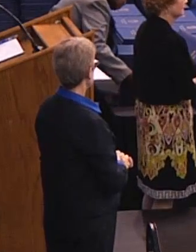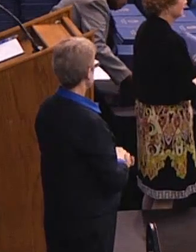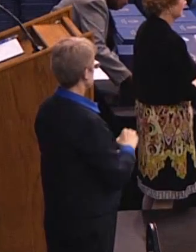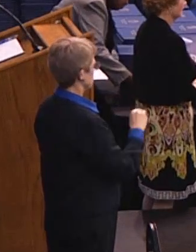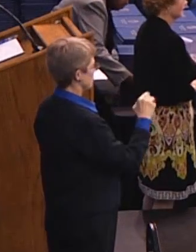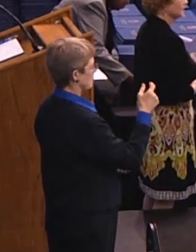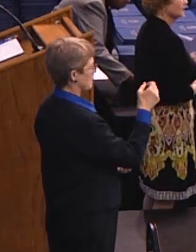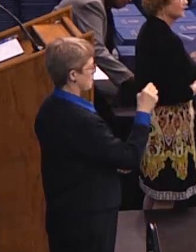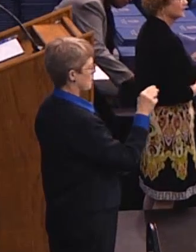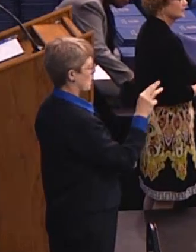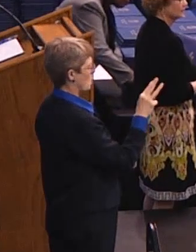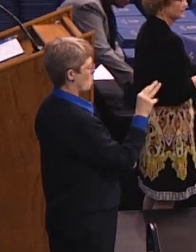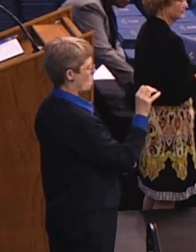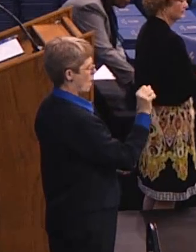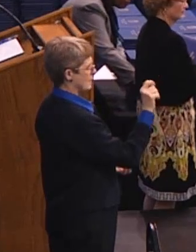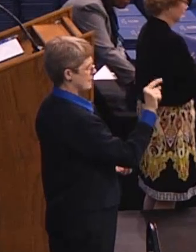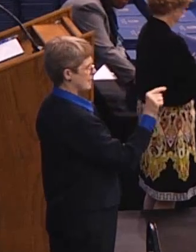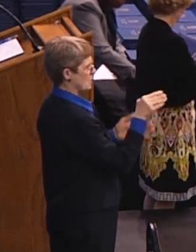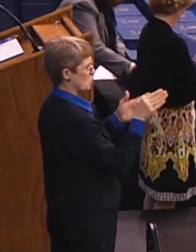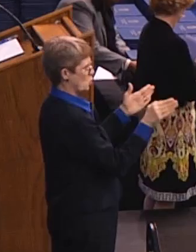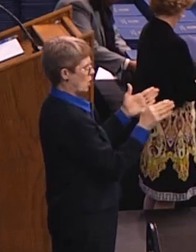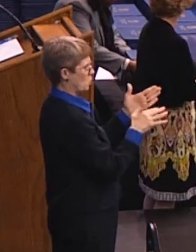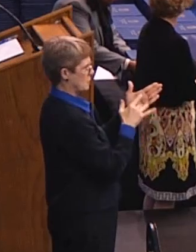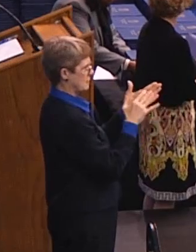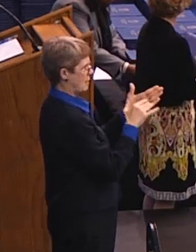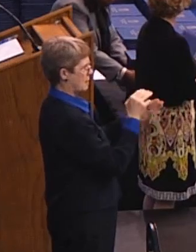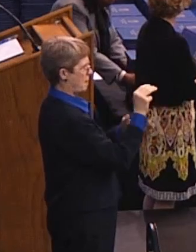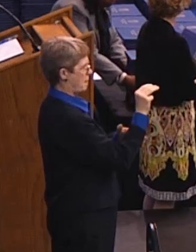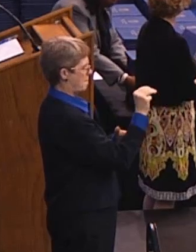Megan Kate West, General Studies, magna cum laude.